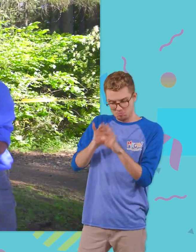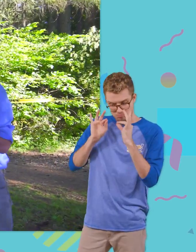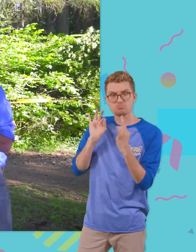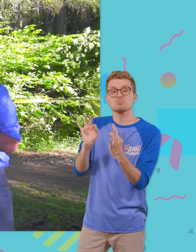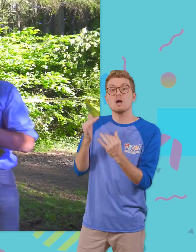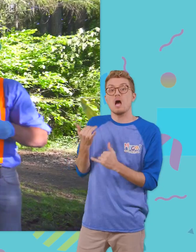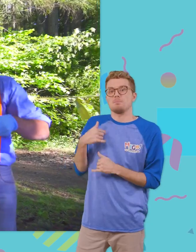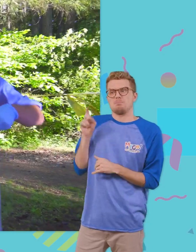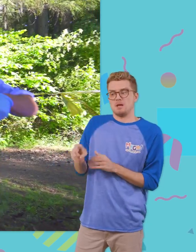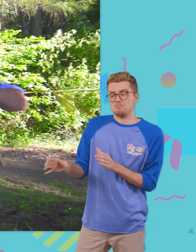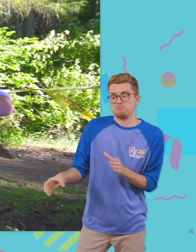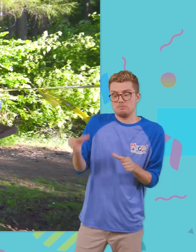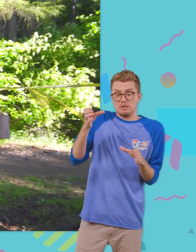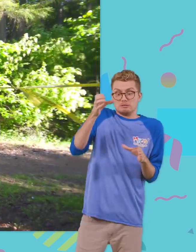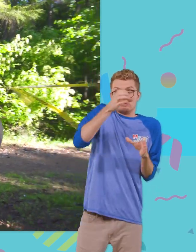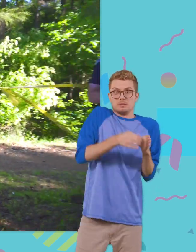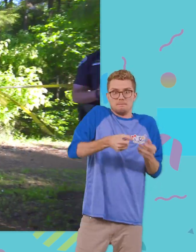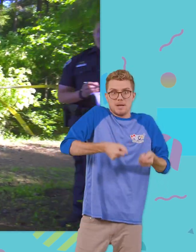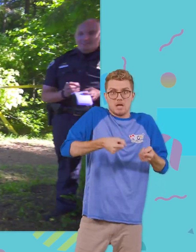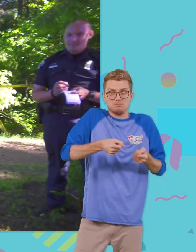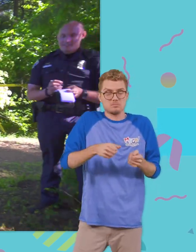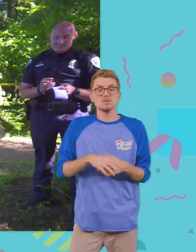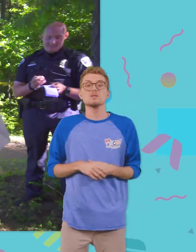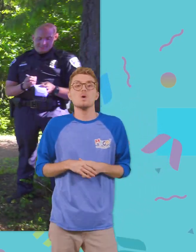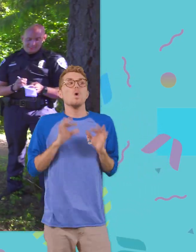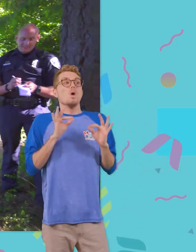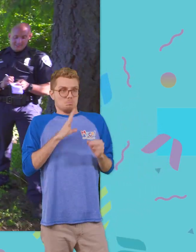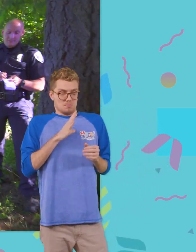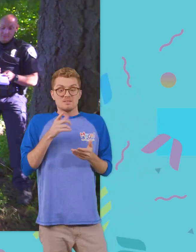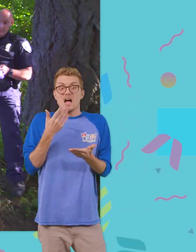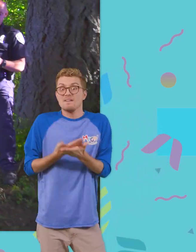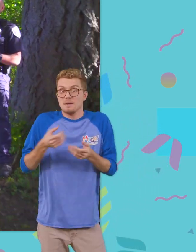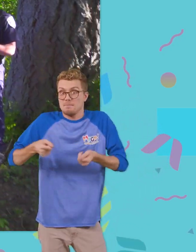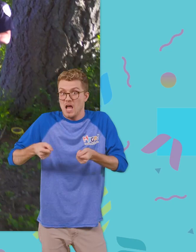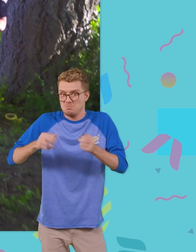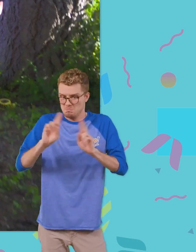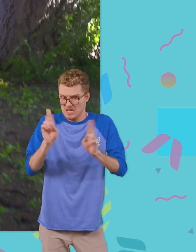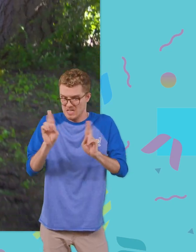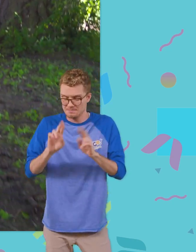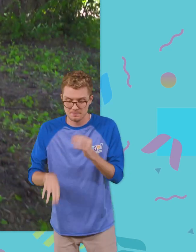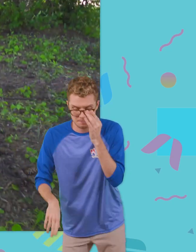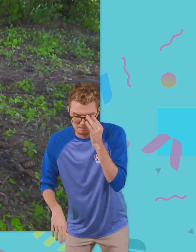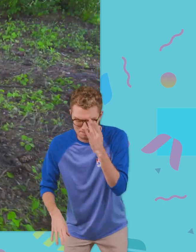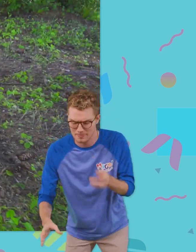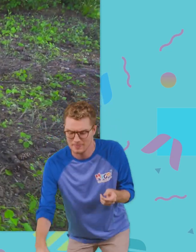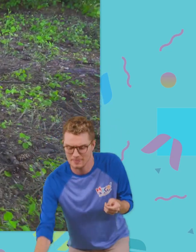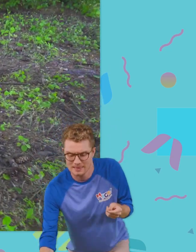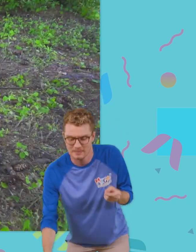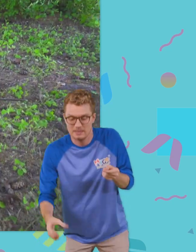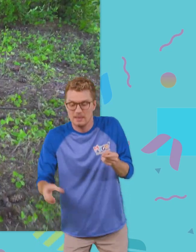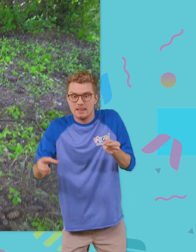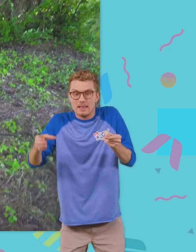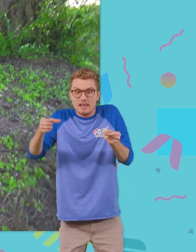Okay. Ooh, look, an evidence bag. Okay, here we go. Pick it